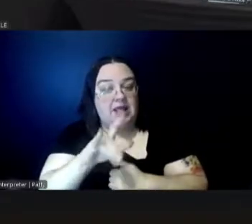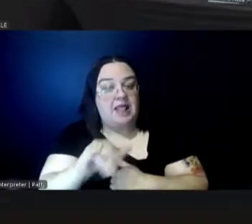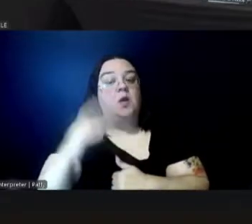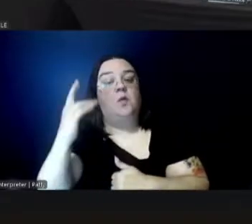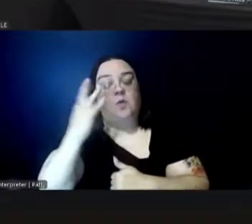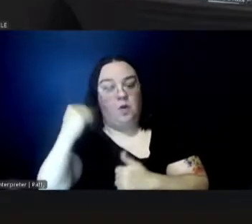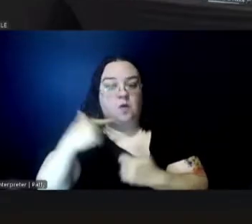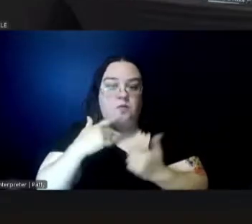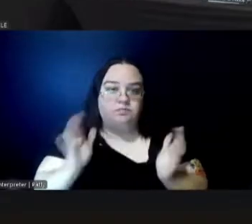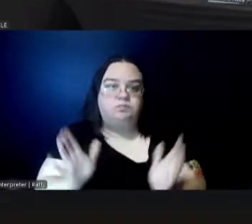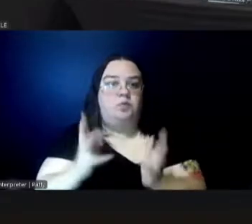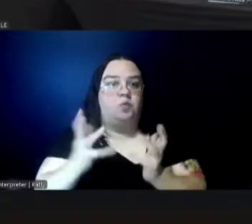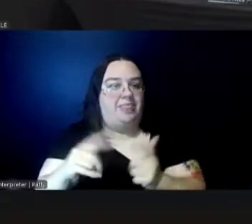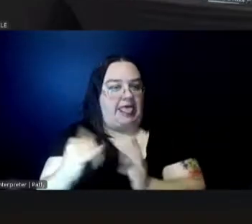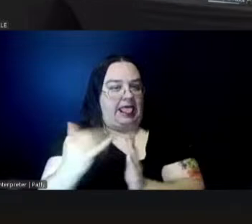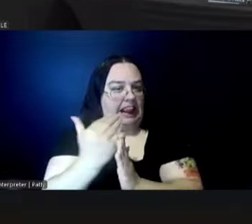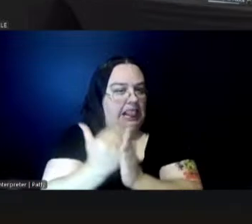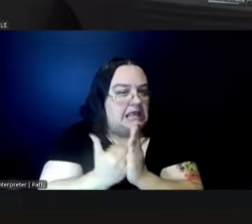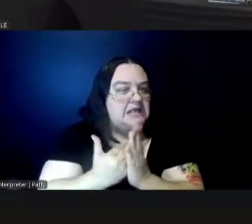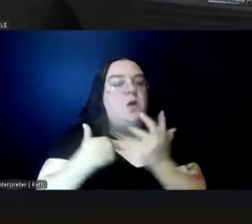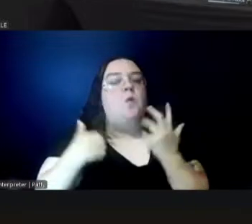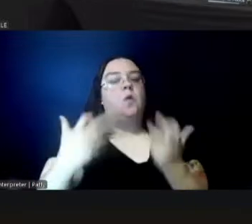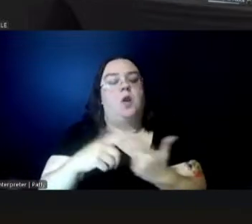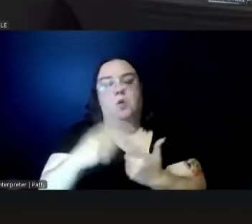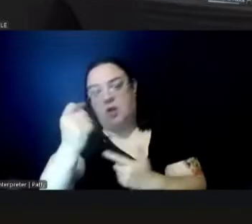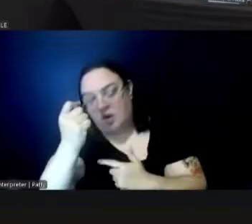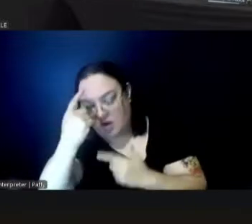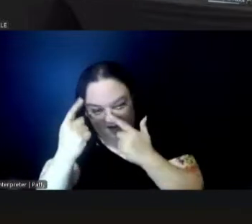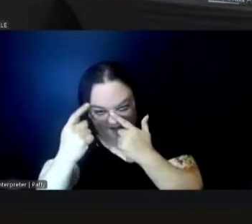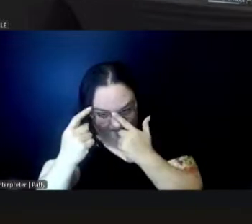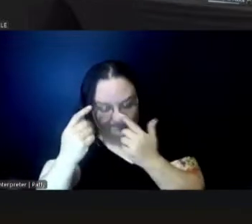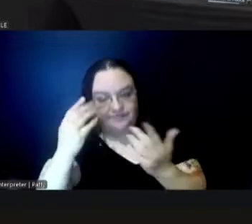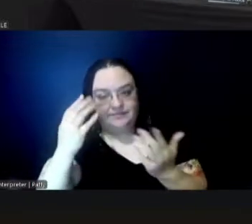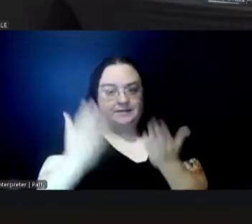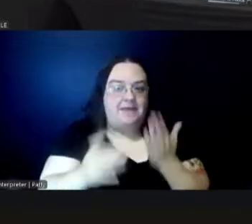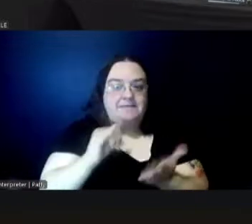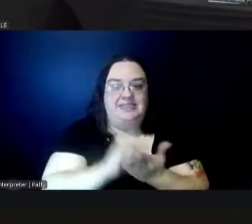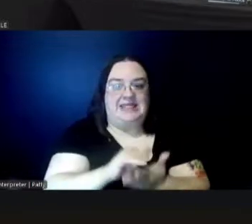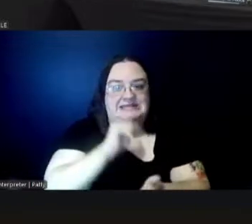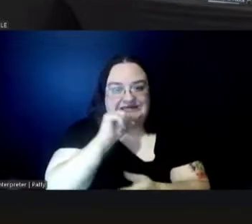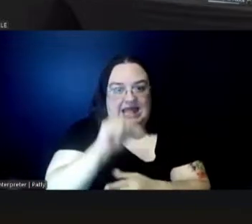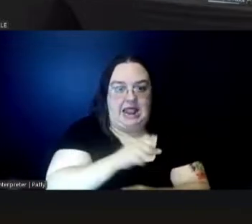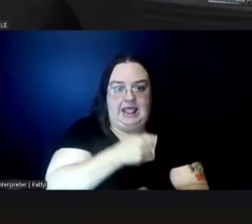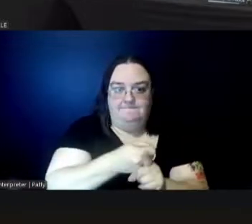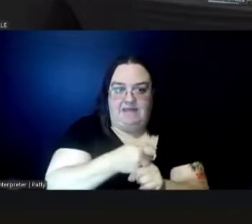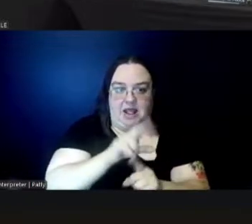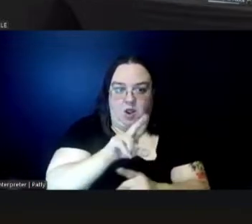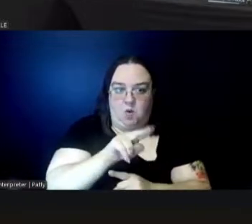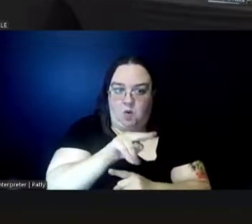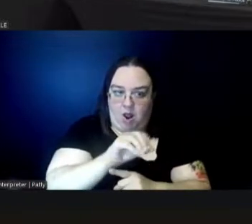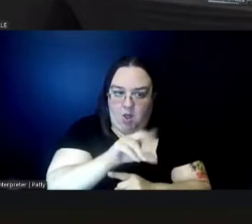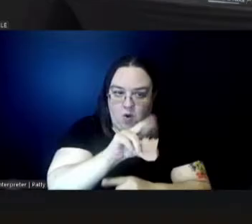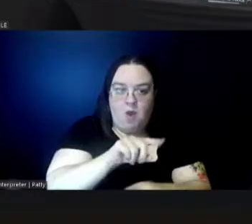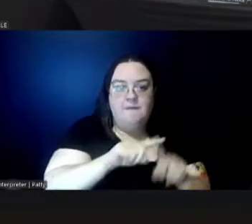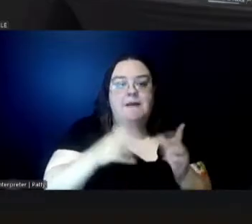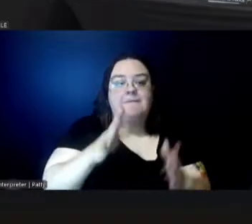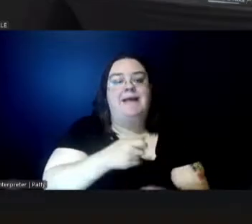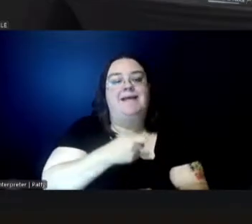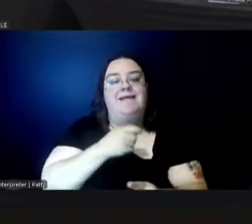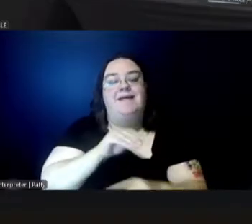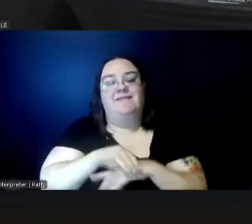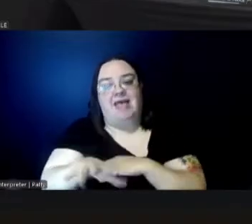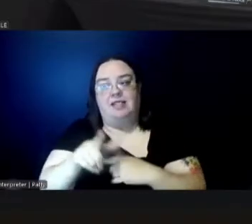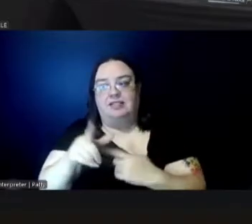this list is to understand, while they may not affect the UNO, it may affect the desire of the town